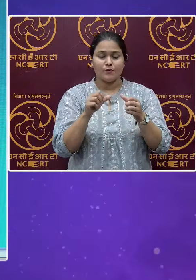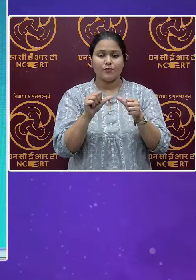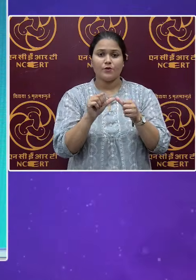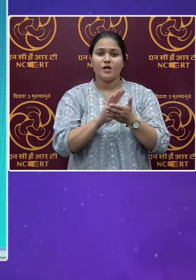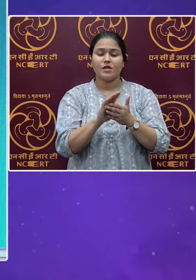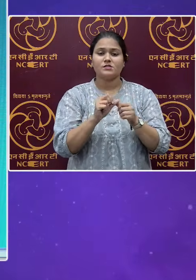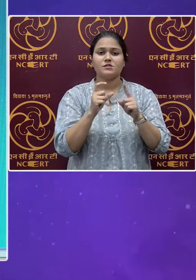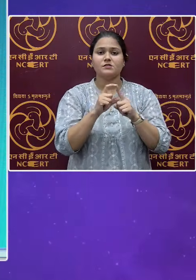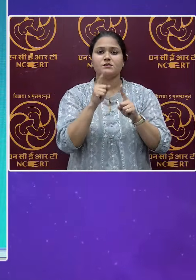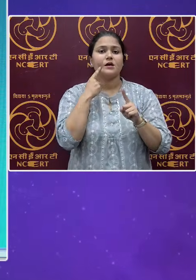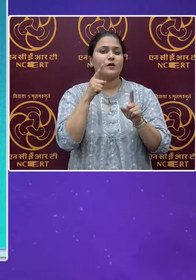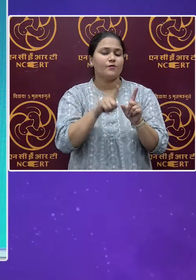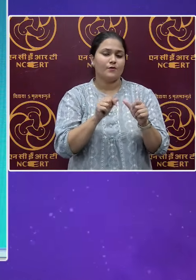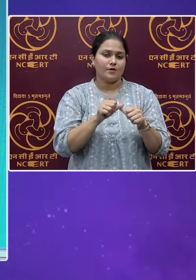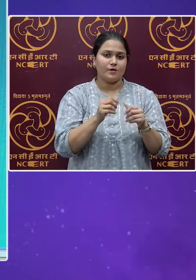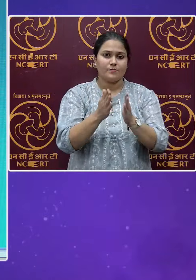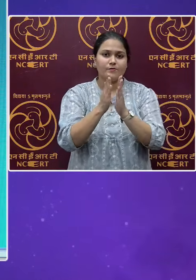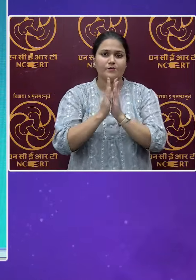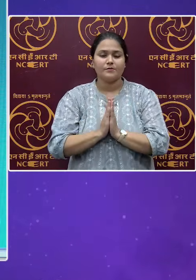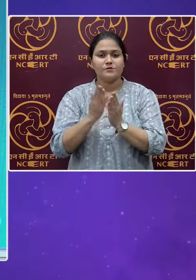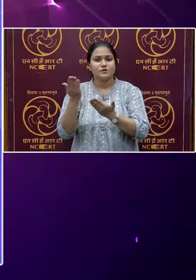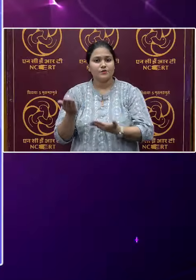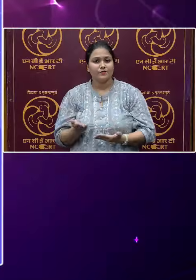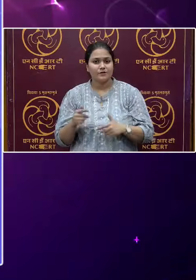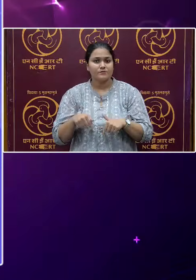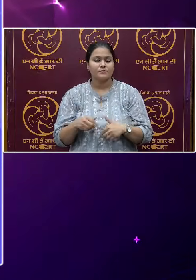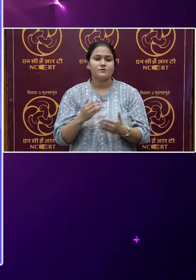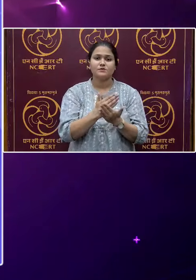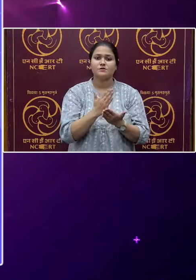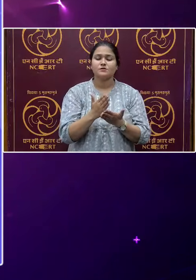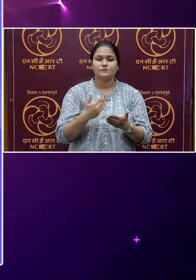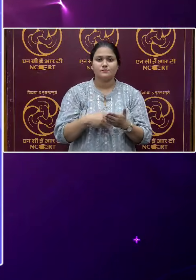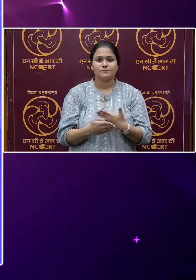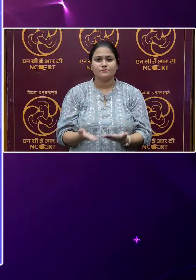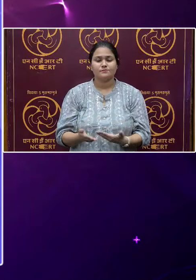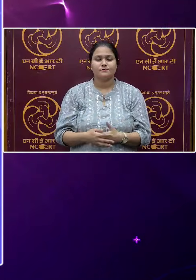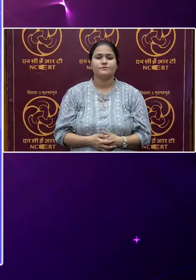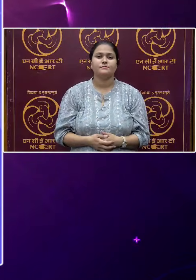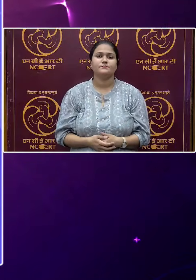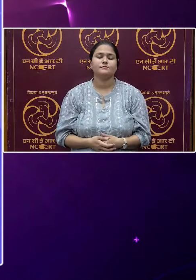Sir, namaskar and very warm welcome to the session. Namaskar.